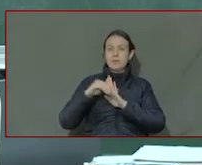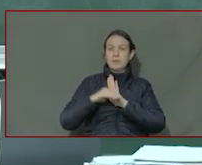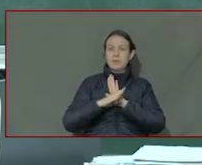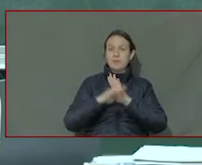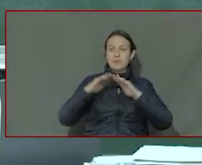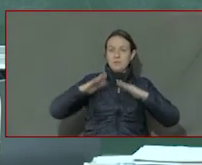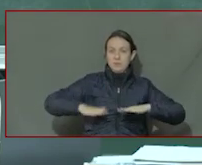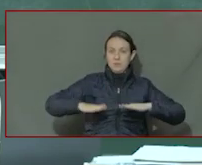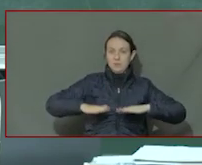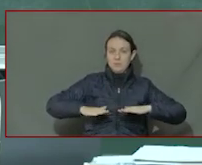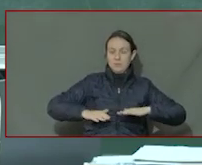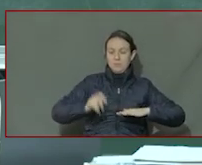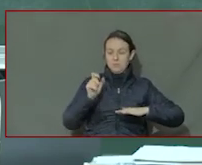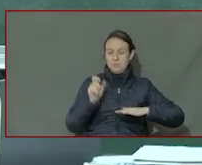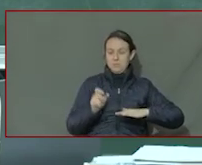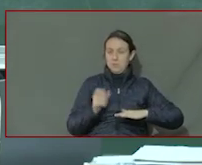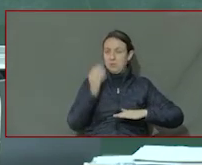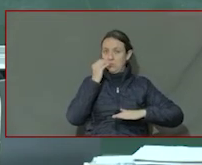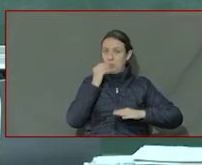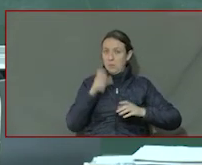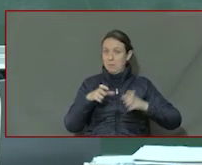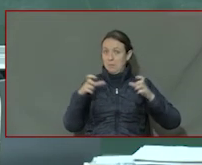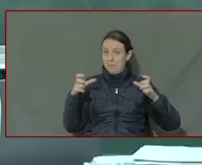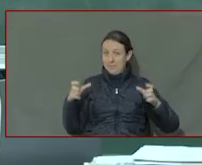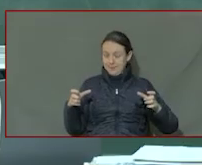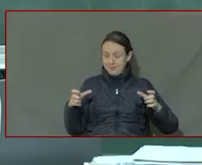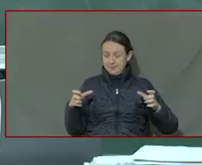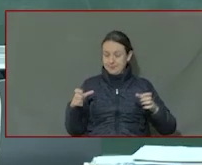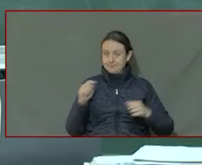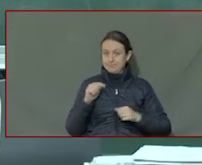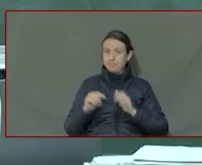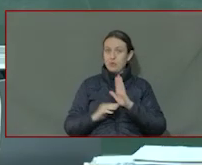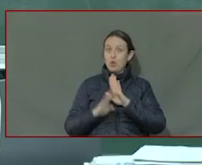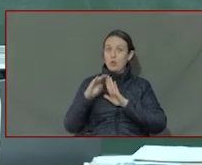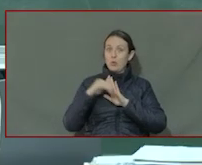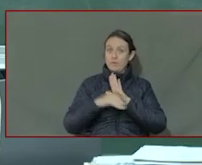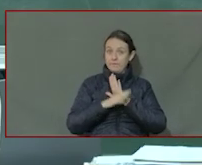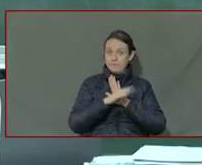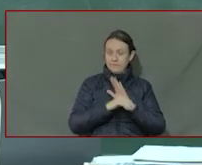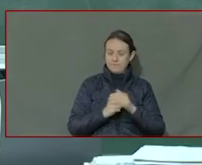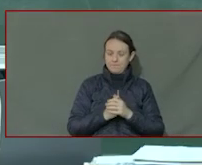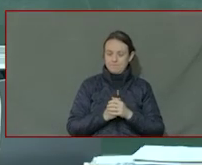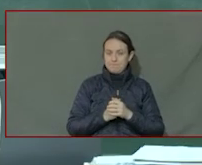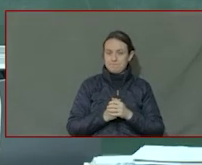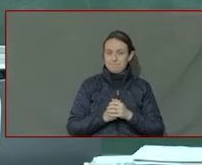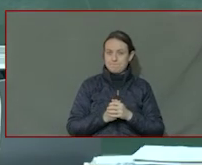meals. And then the question is, from the graph,